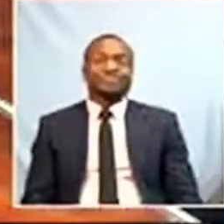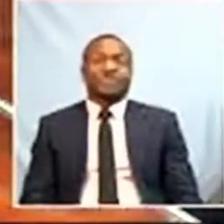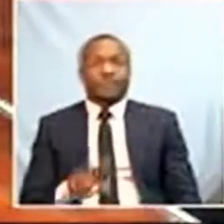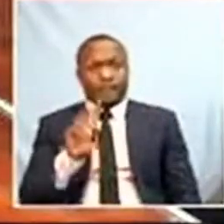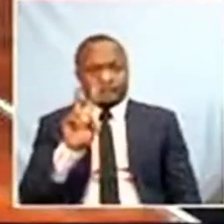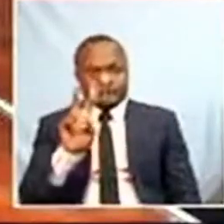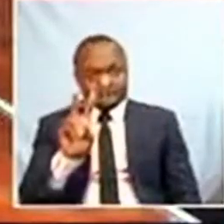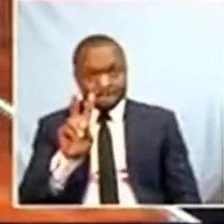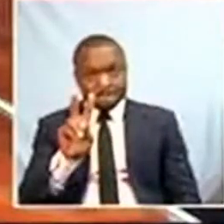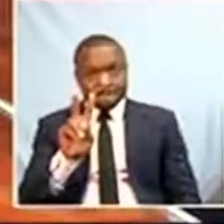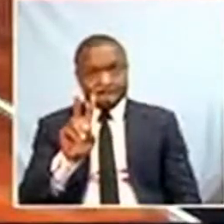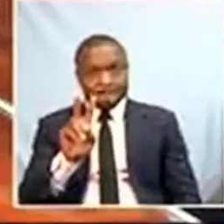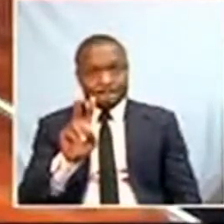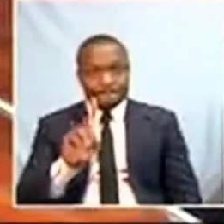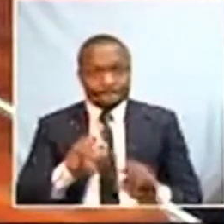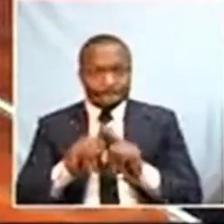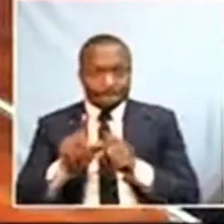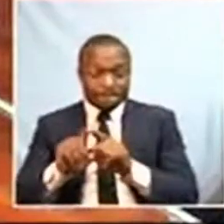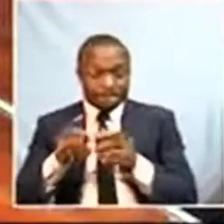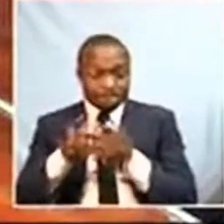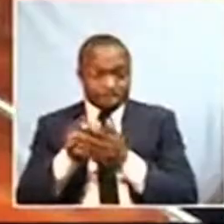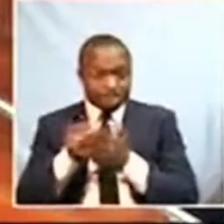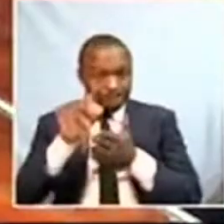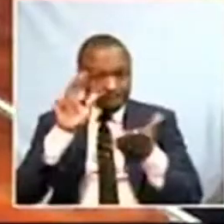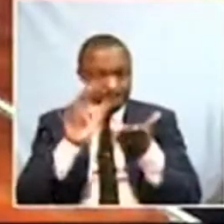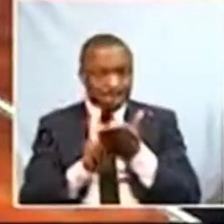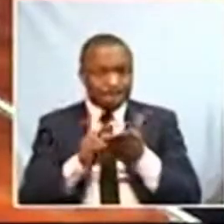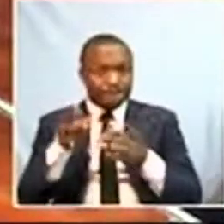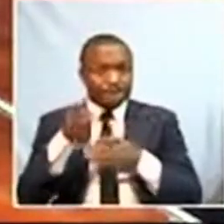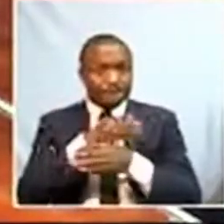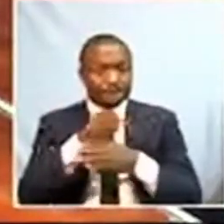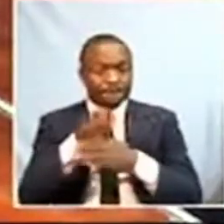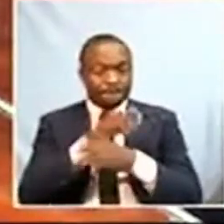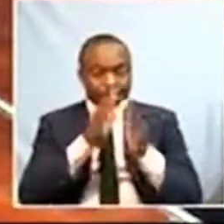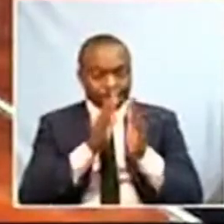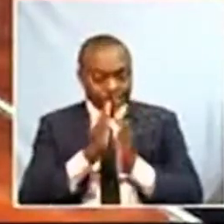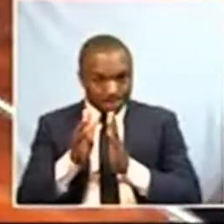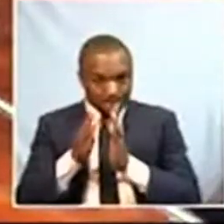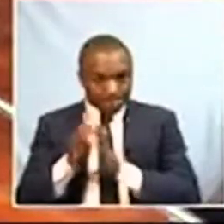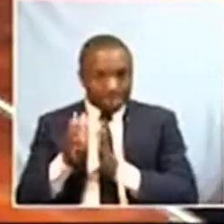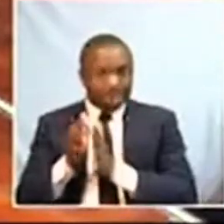2. Diversion of funds from approved business plans.